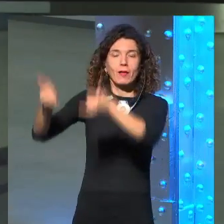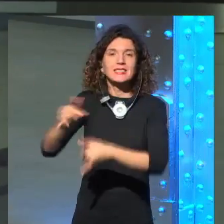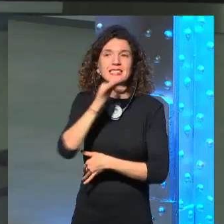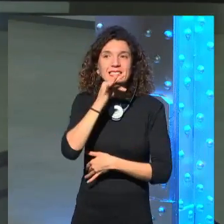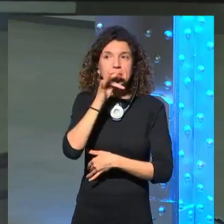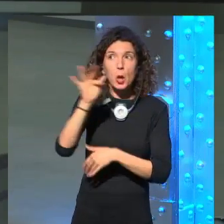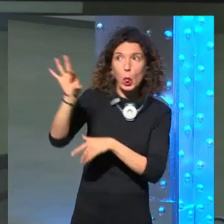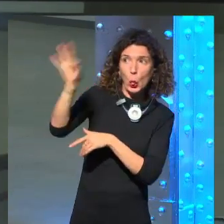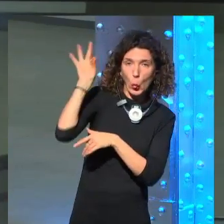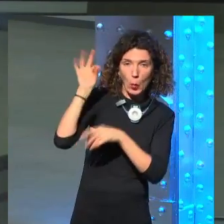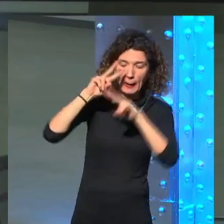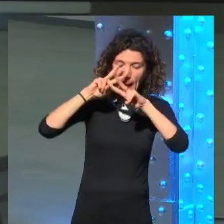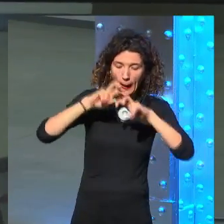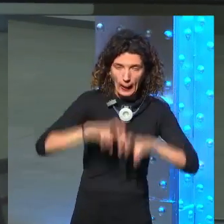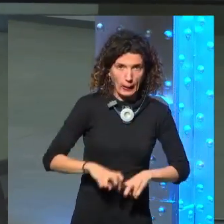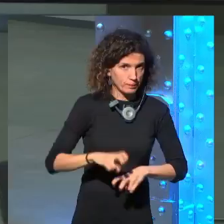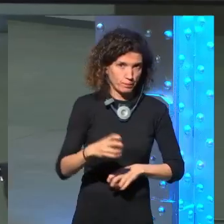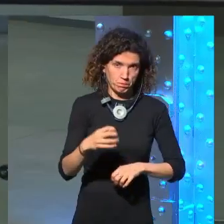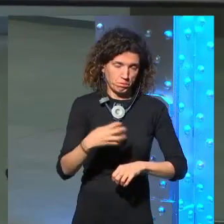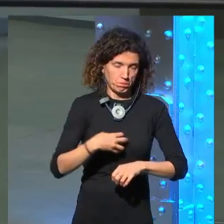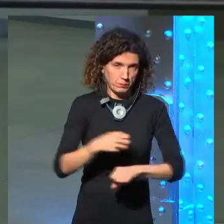away, to analyze it. But what